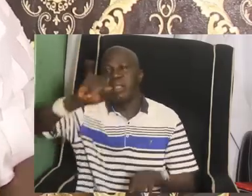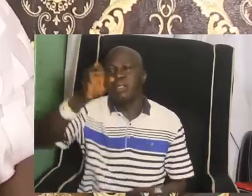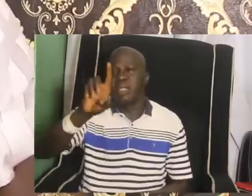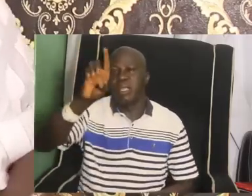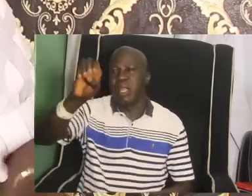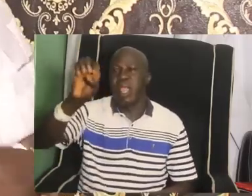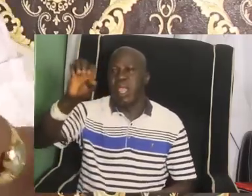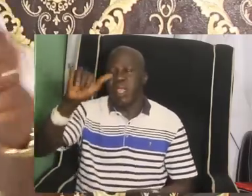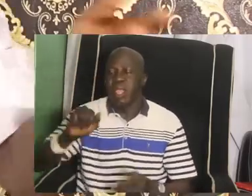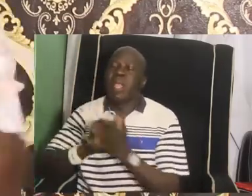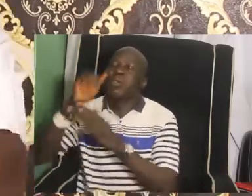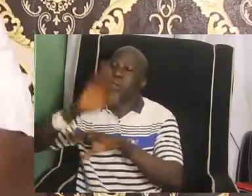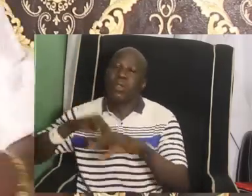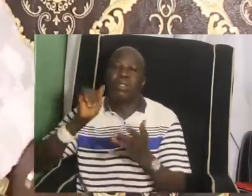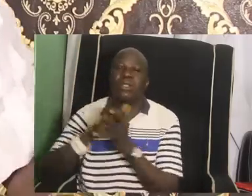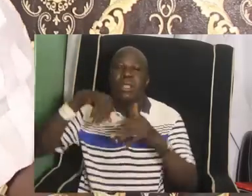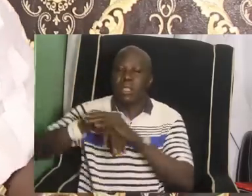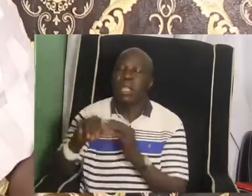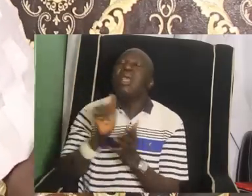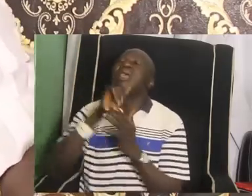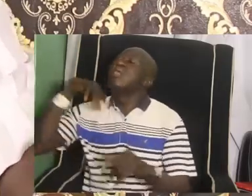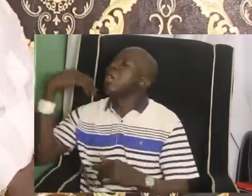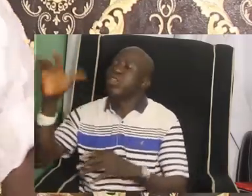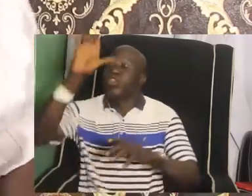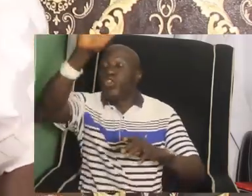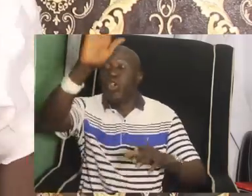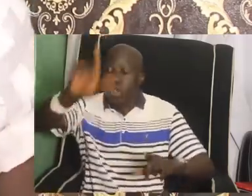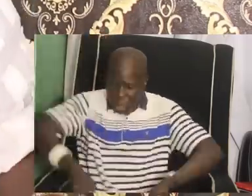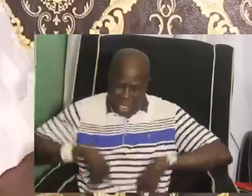tomorrow krabo be receive it aye adide